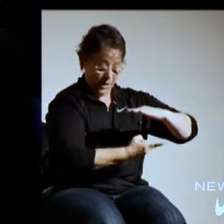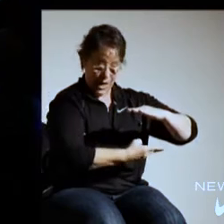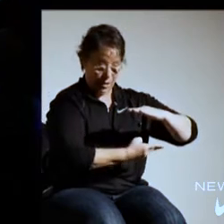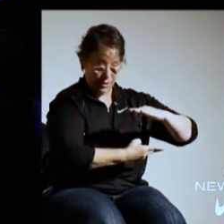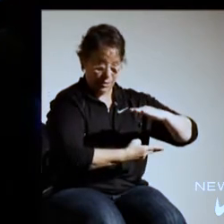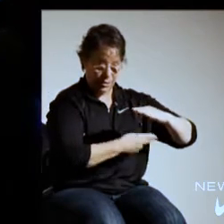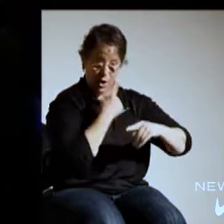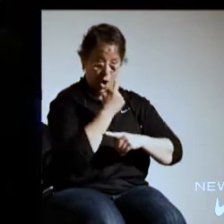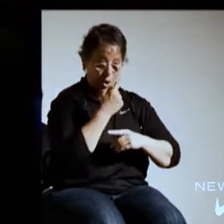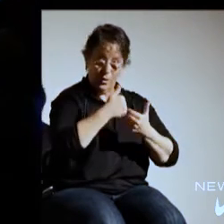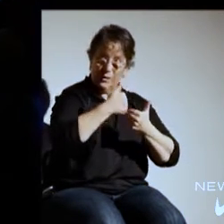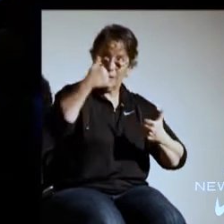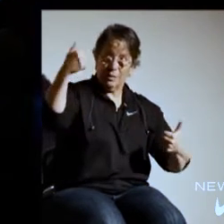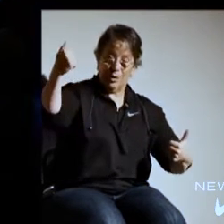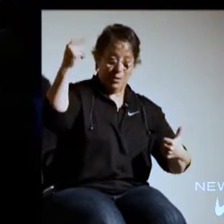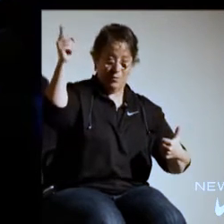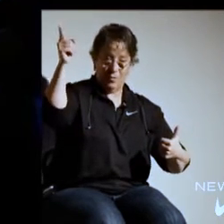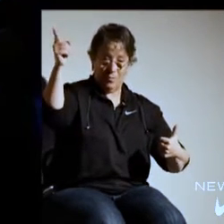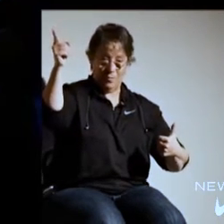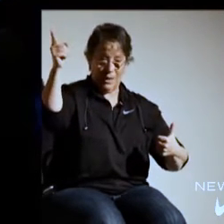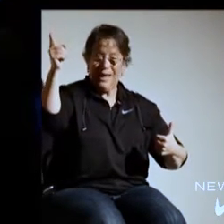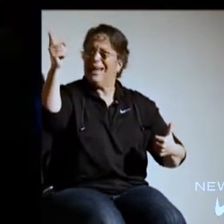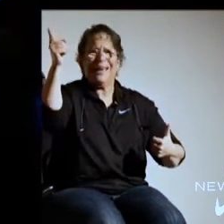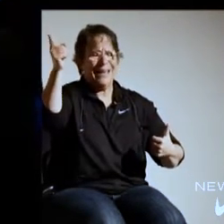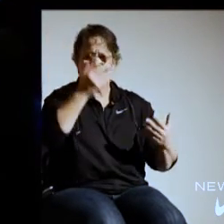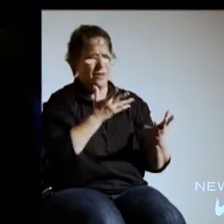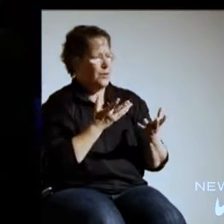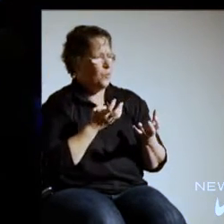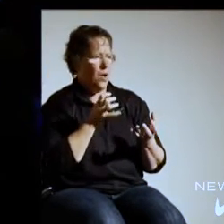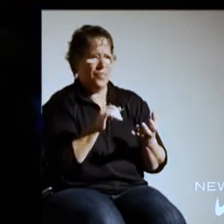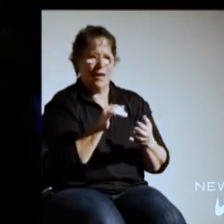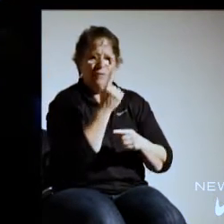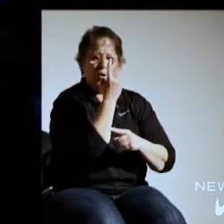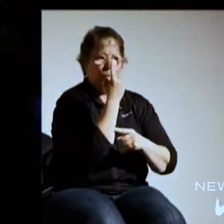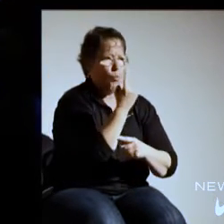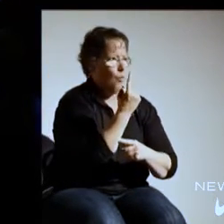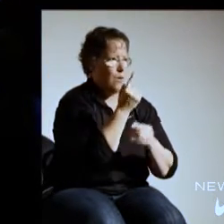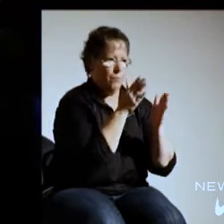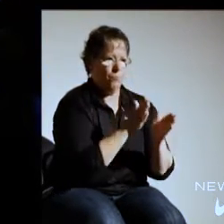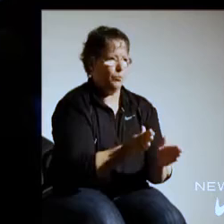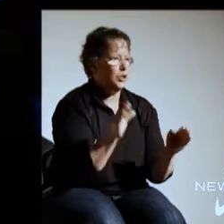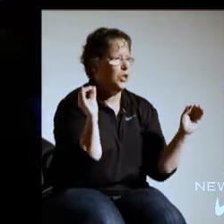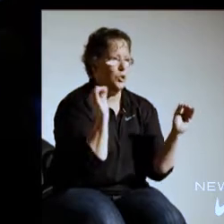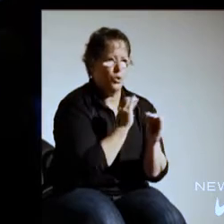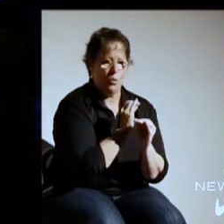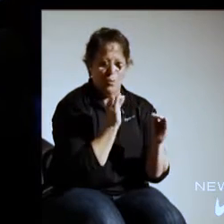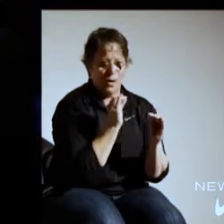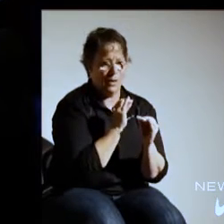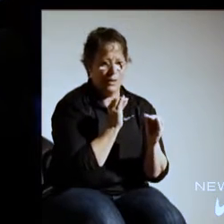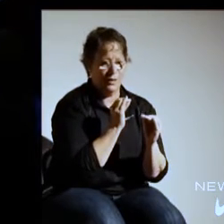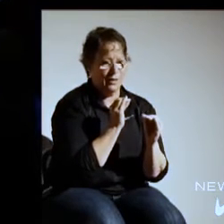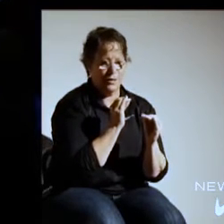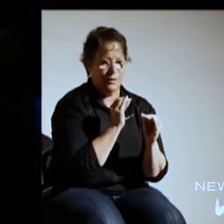Him. He doesn't want that for anyone, not for your worst